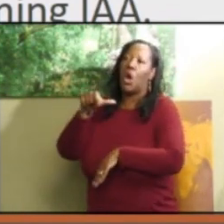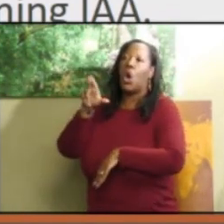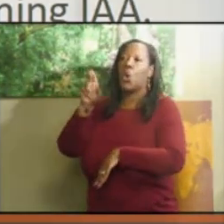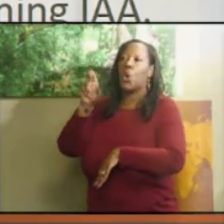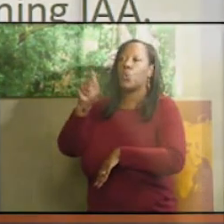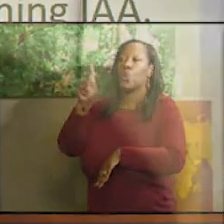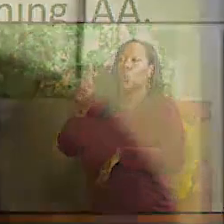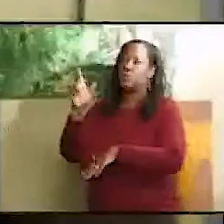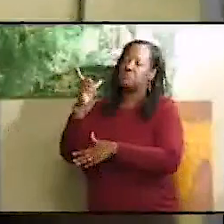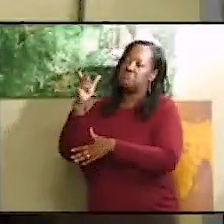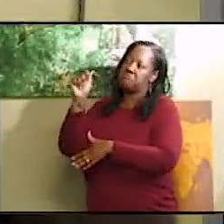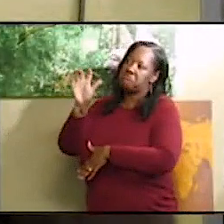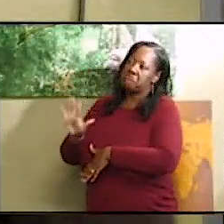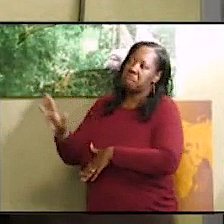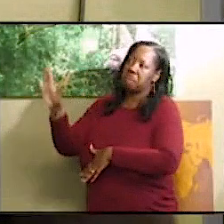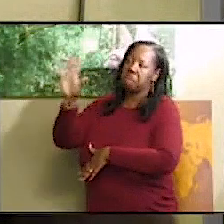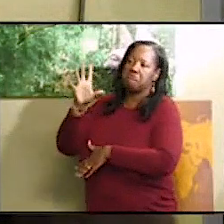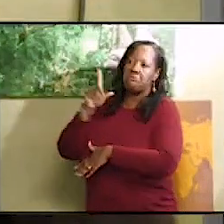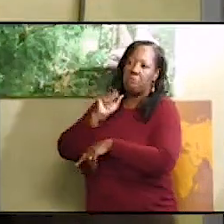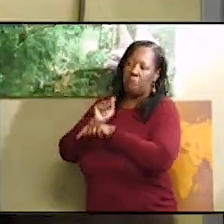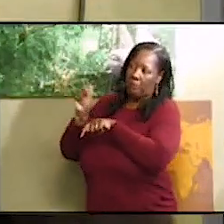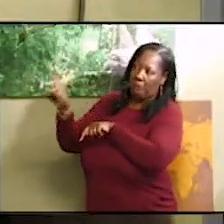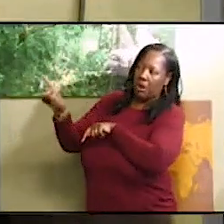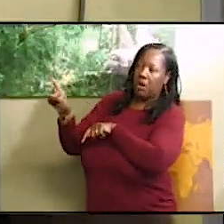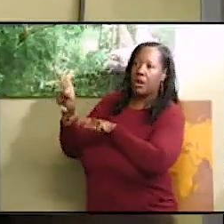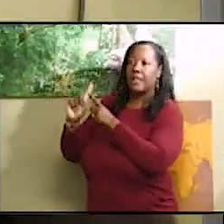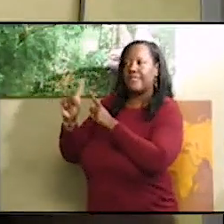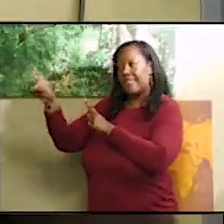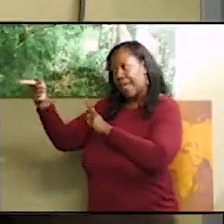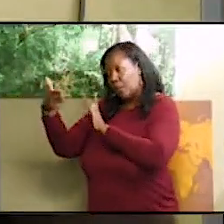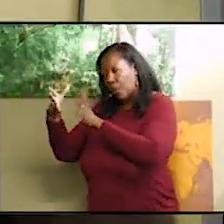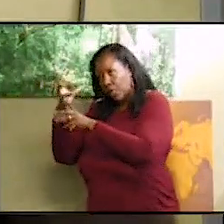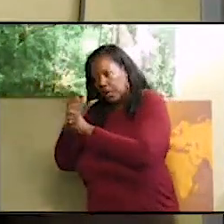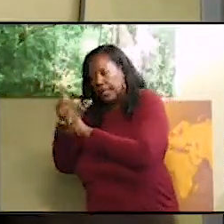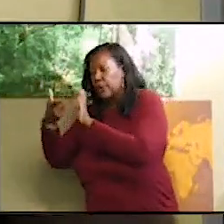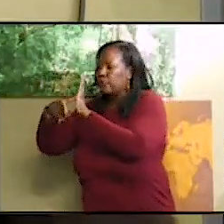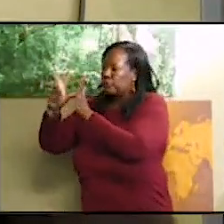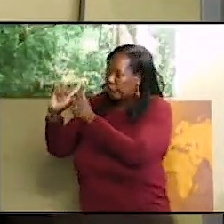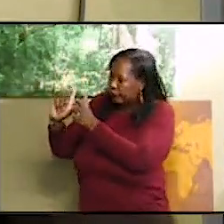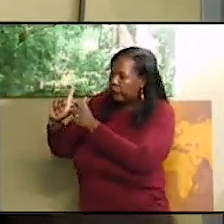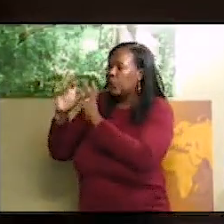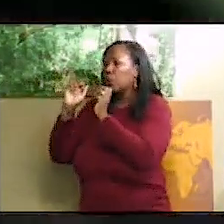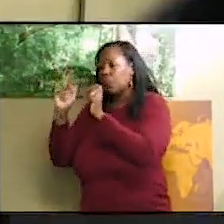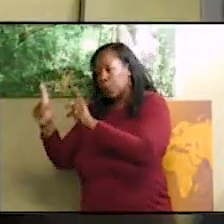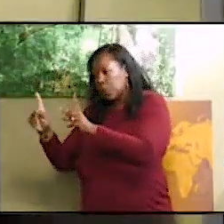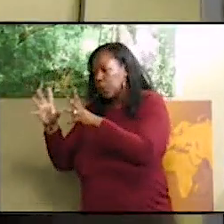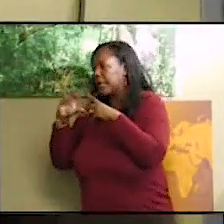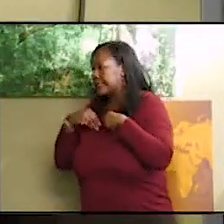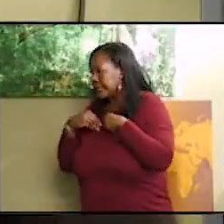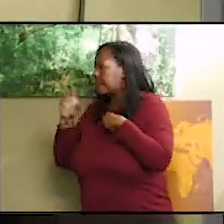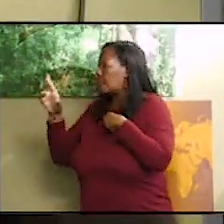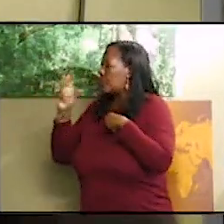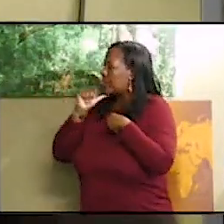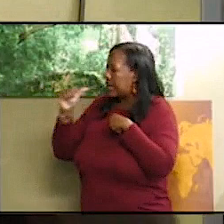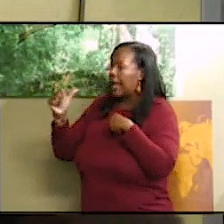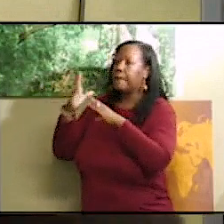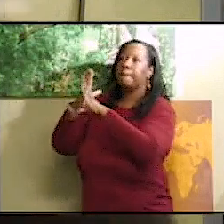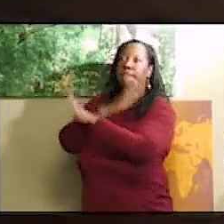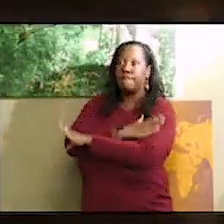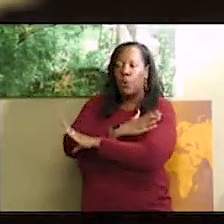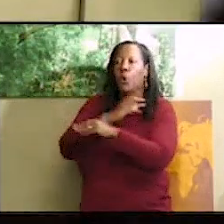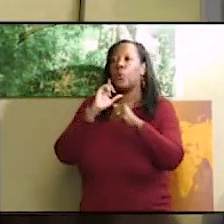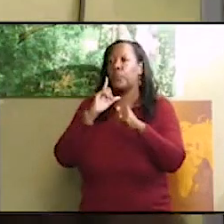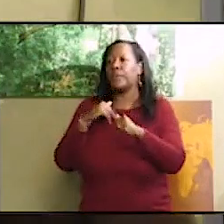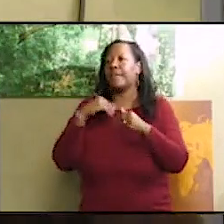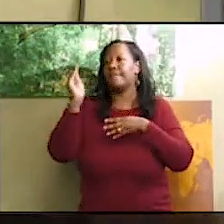those documents with the requesting agency for their review and acceptance before we even do the 7600